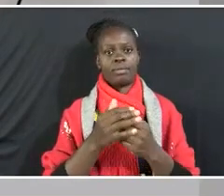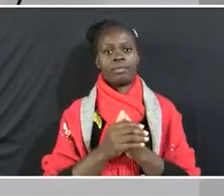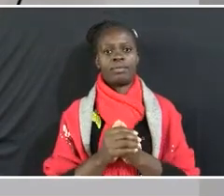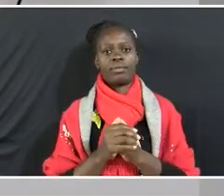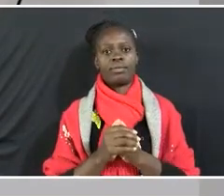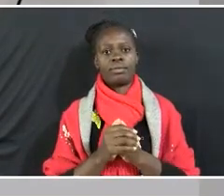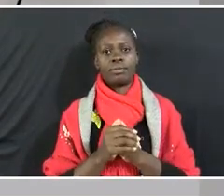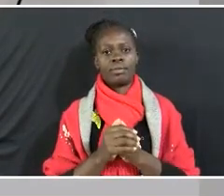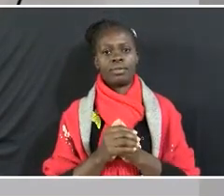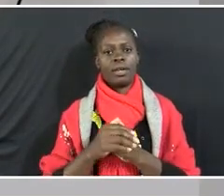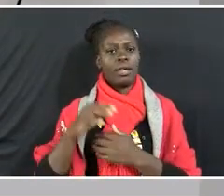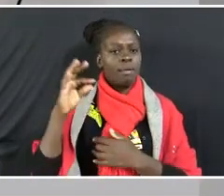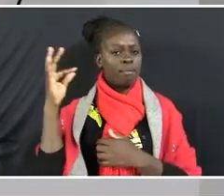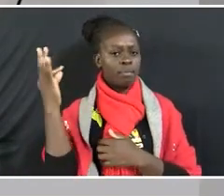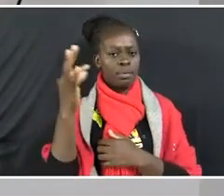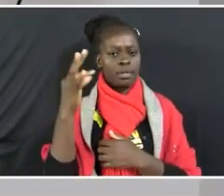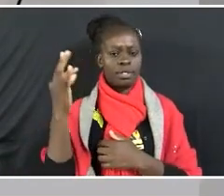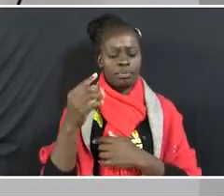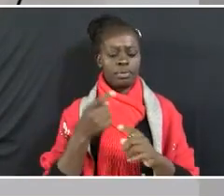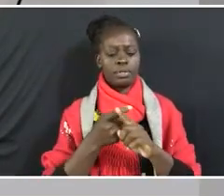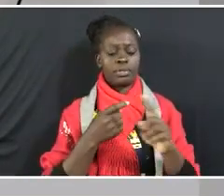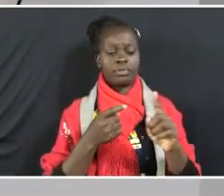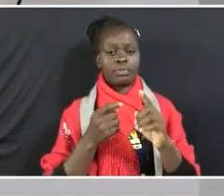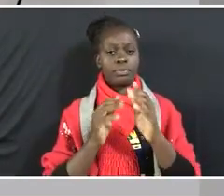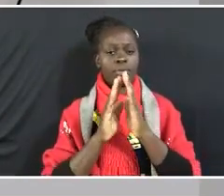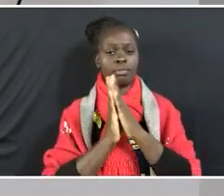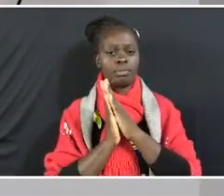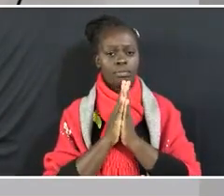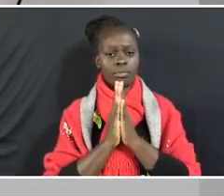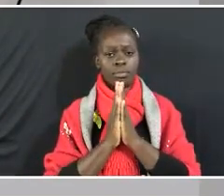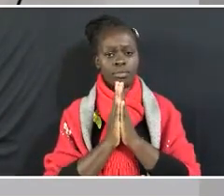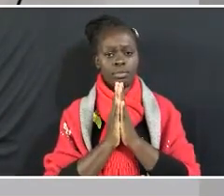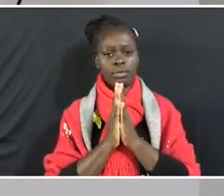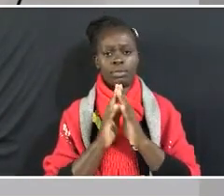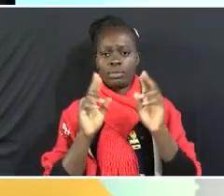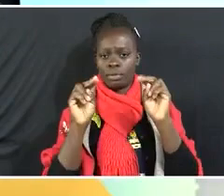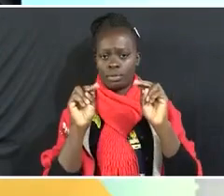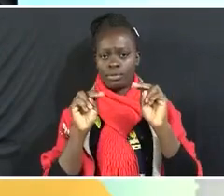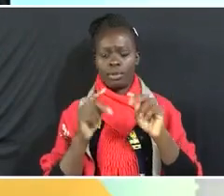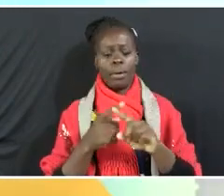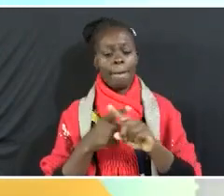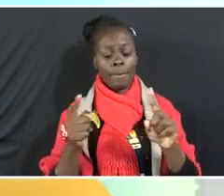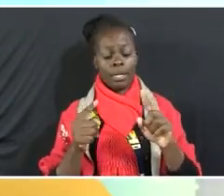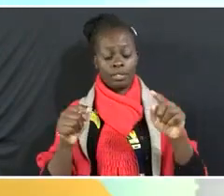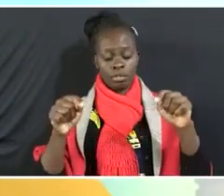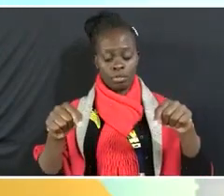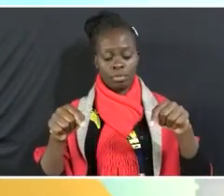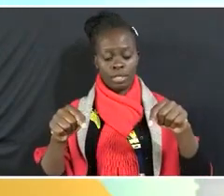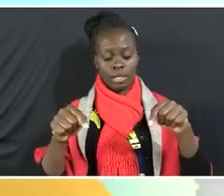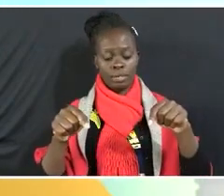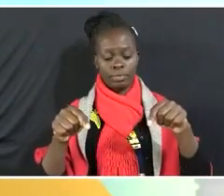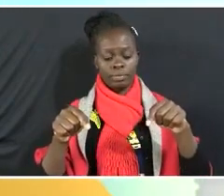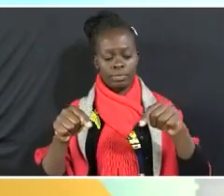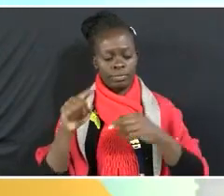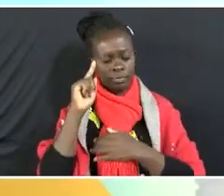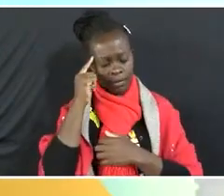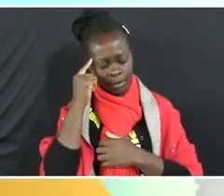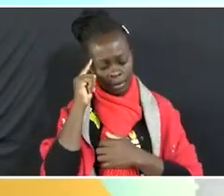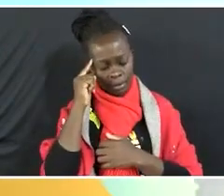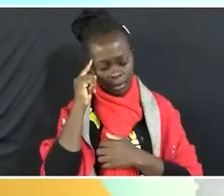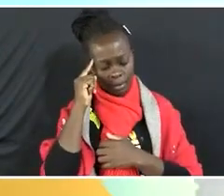I don't preach from the key text, but today I am impressed to reflect on the key text.